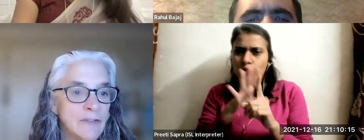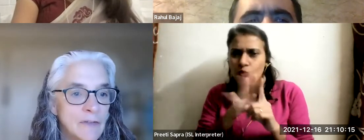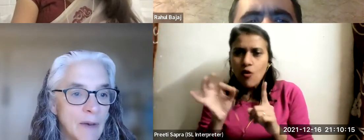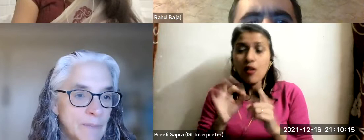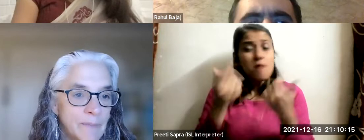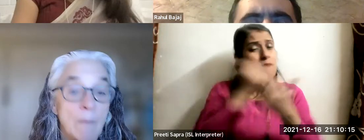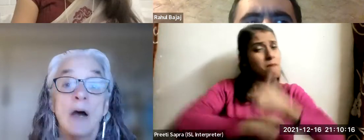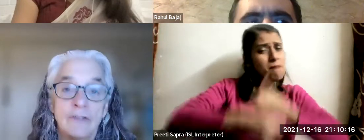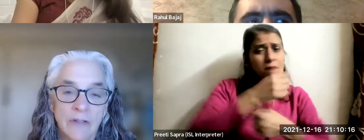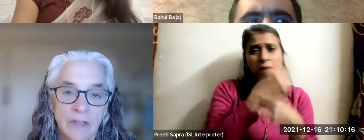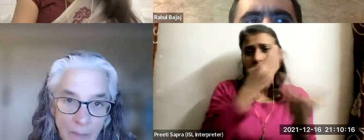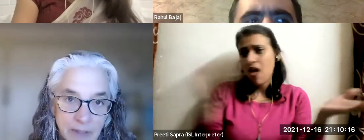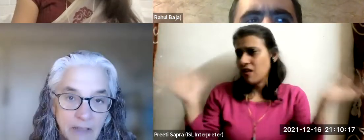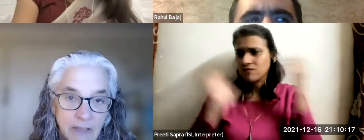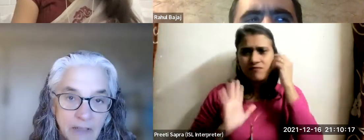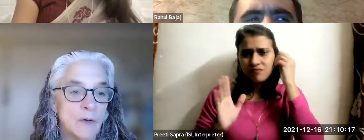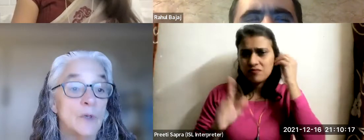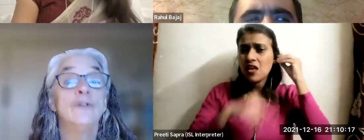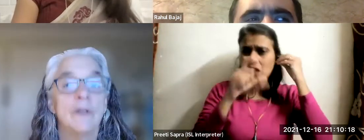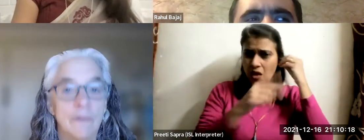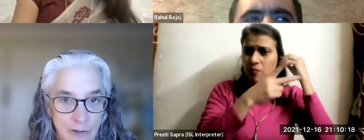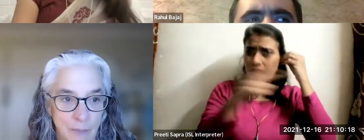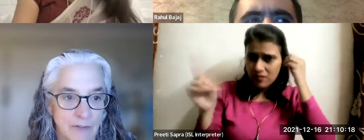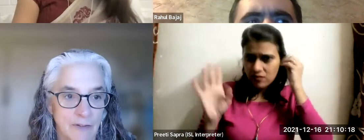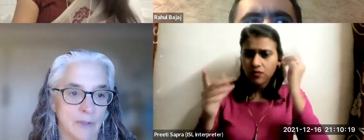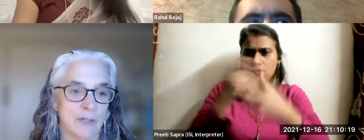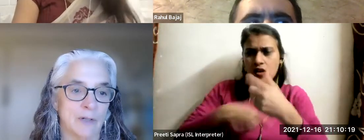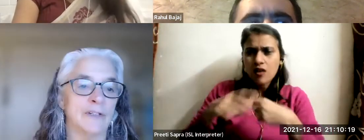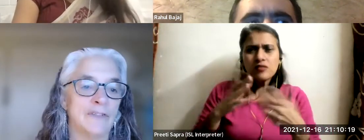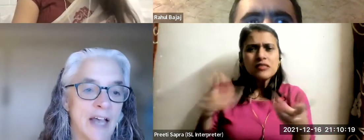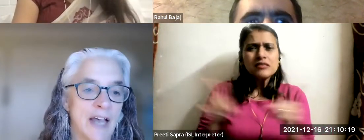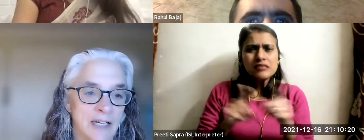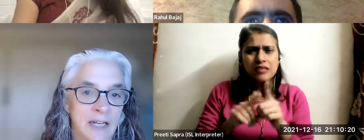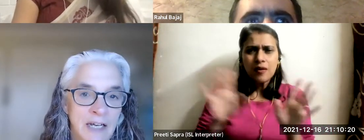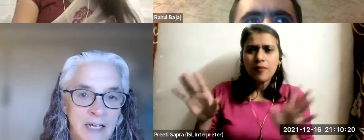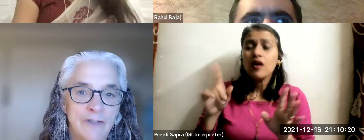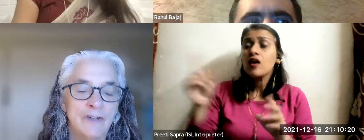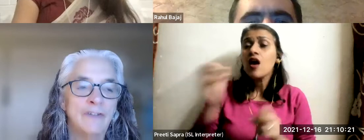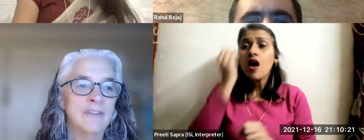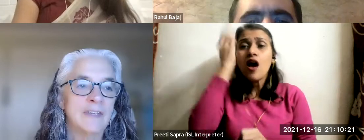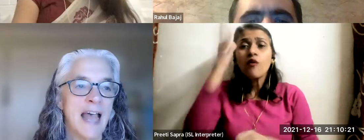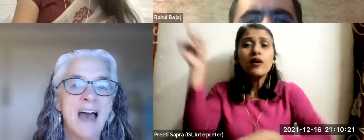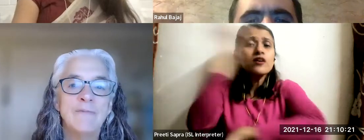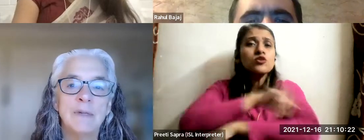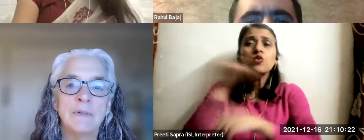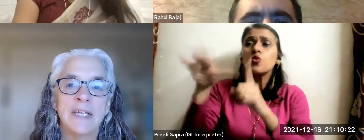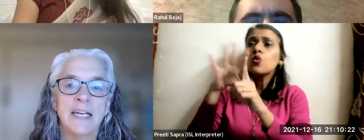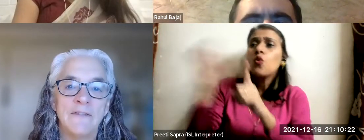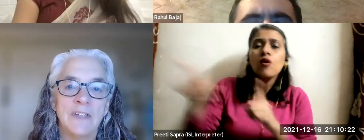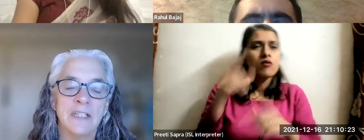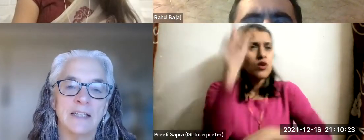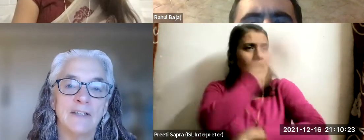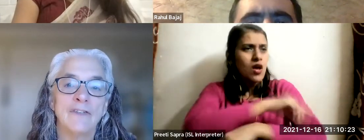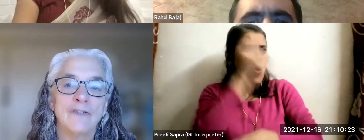competition amongst the companies. Like, what are you doing for Global Accessibility Awareness Day? And just have people get